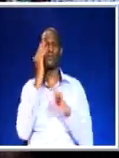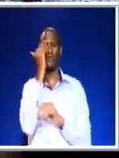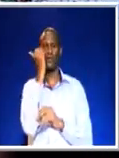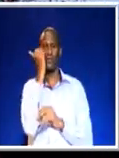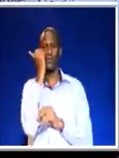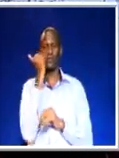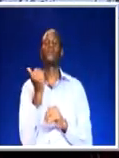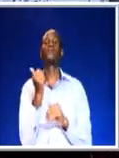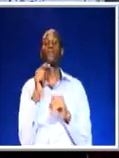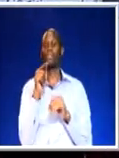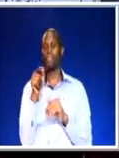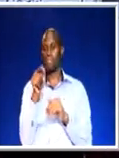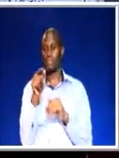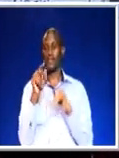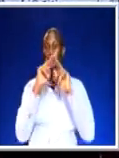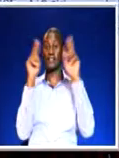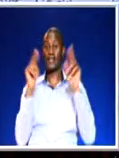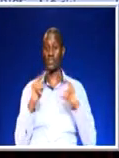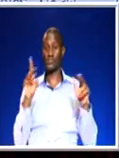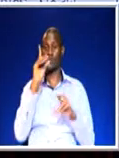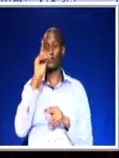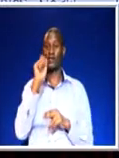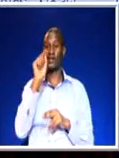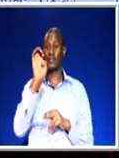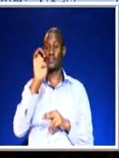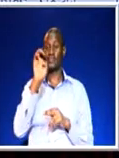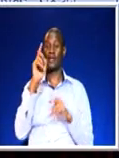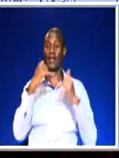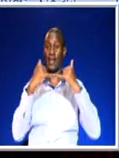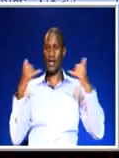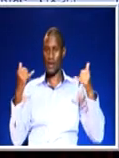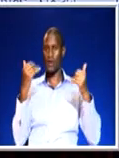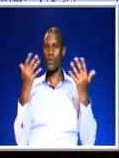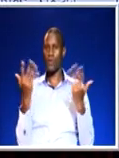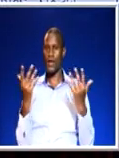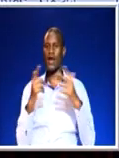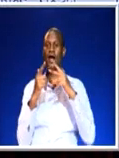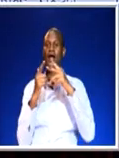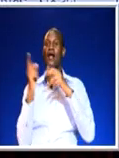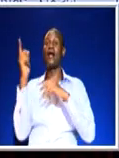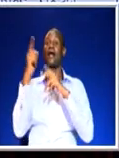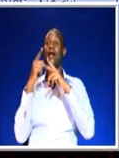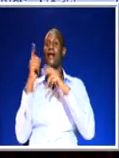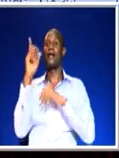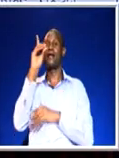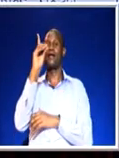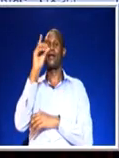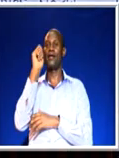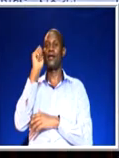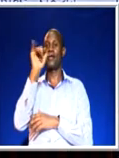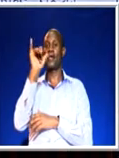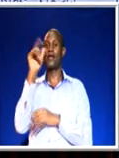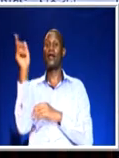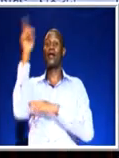The International Dateline is an important line because that is where our day begins. It